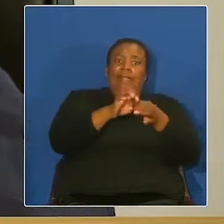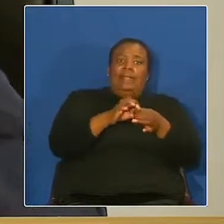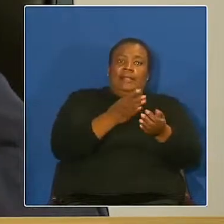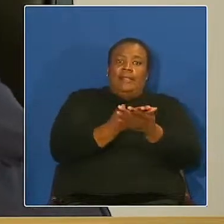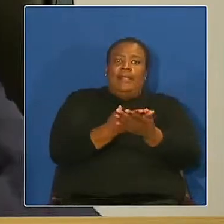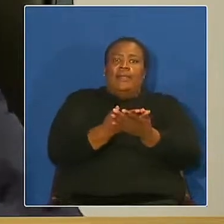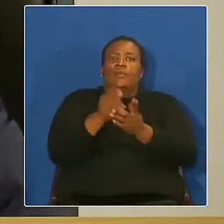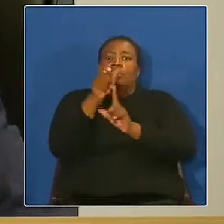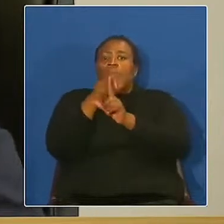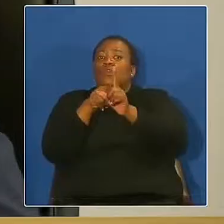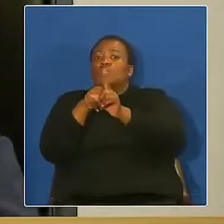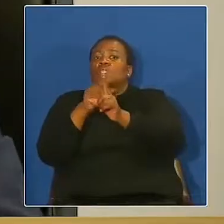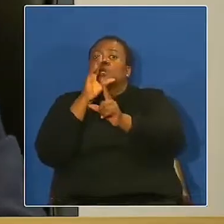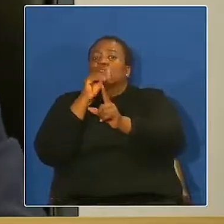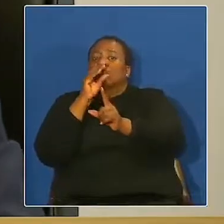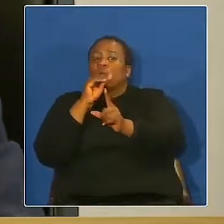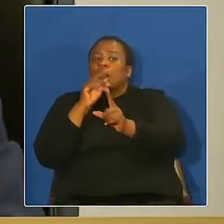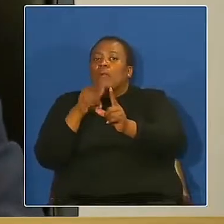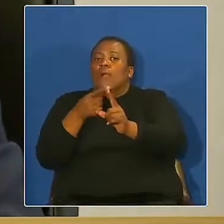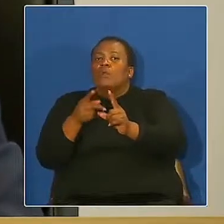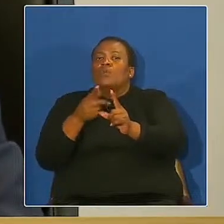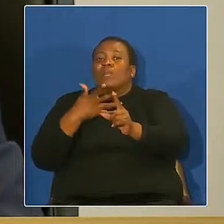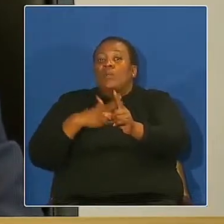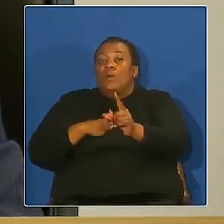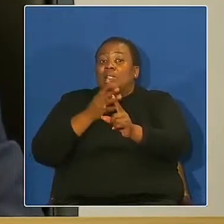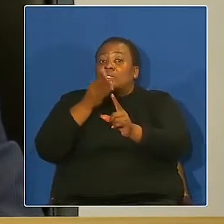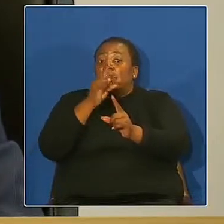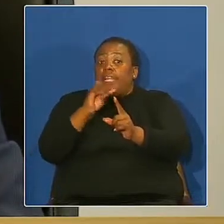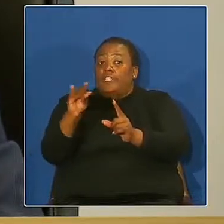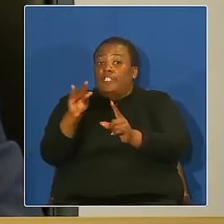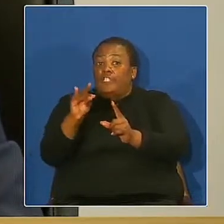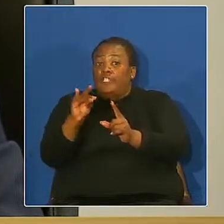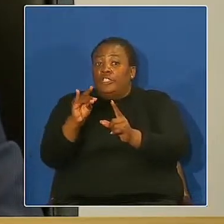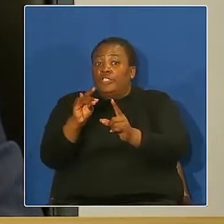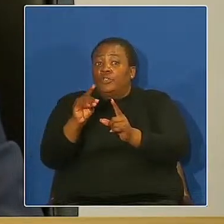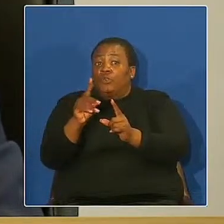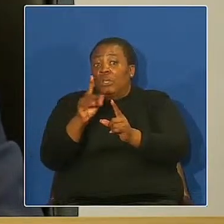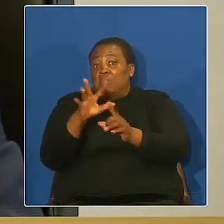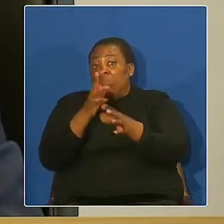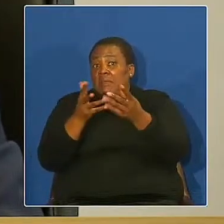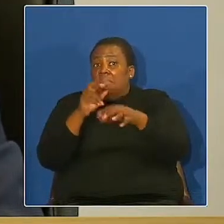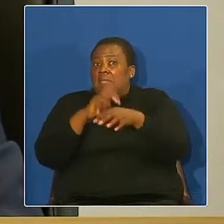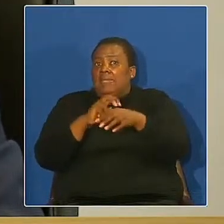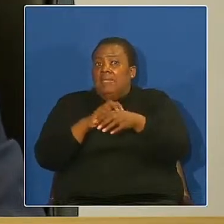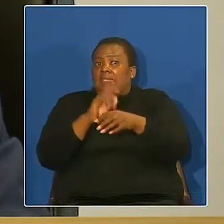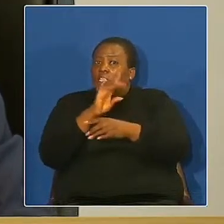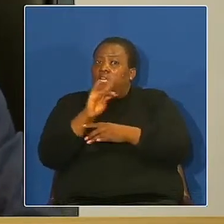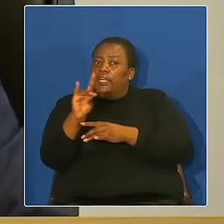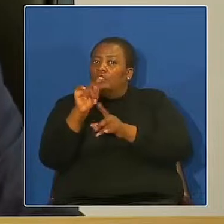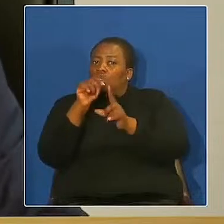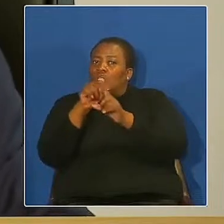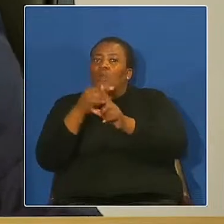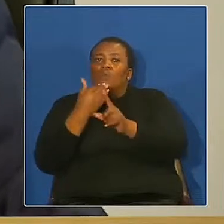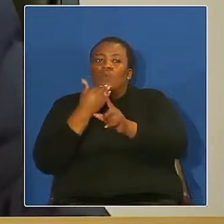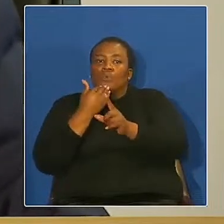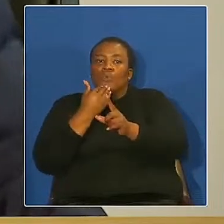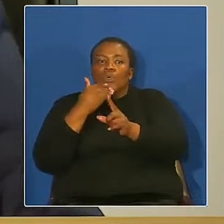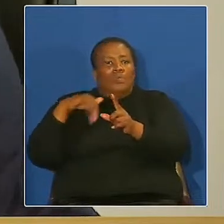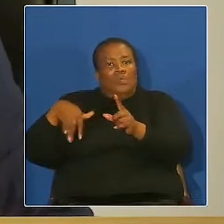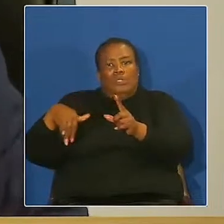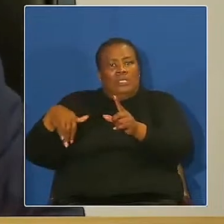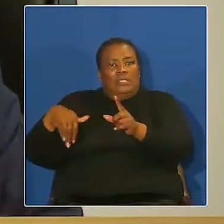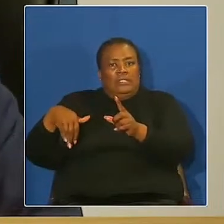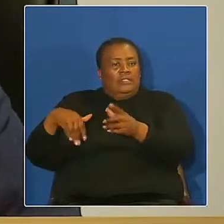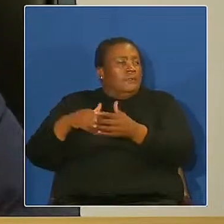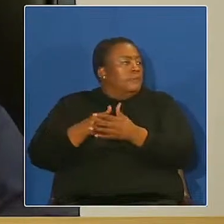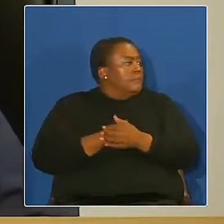conversation with the other one that we're still going to, so as then the picture can be clear. Commissioners.